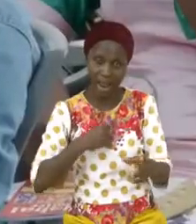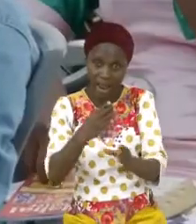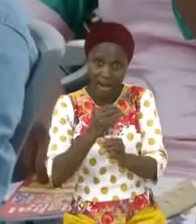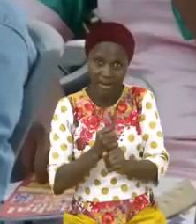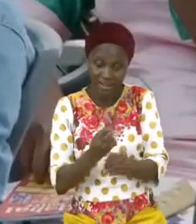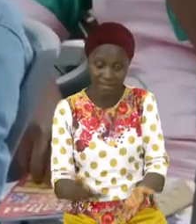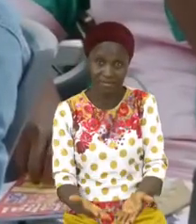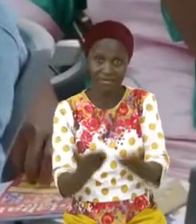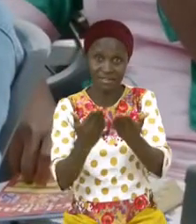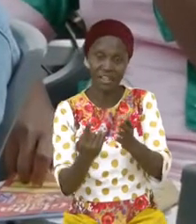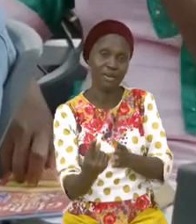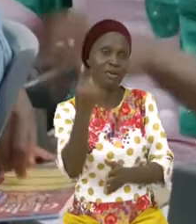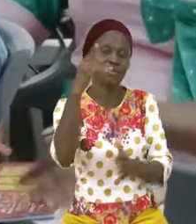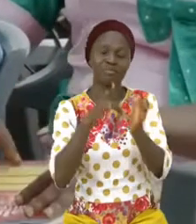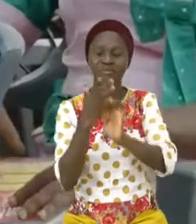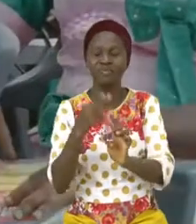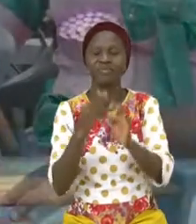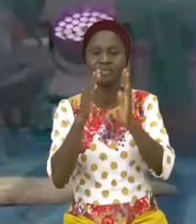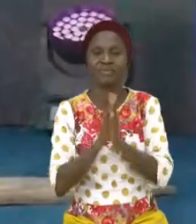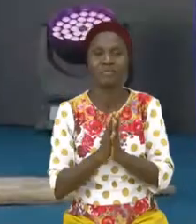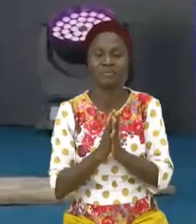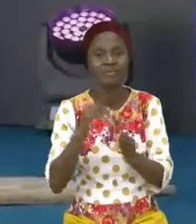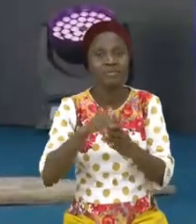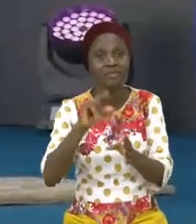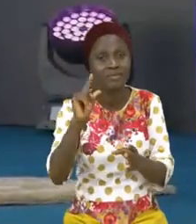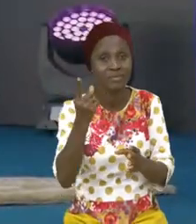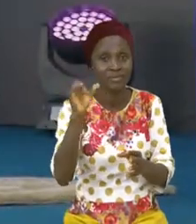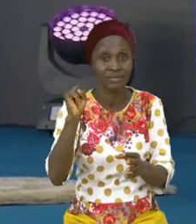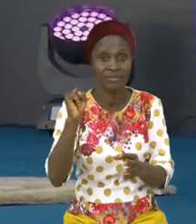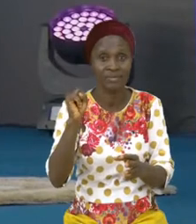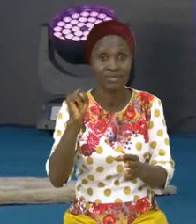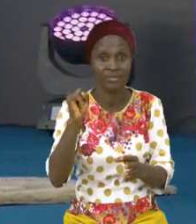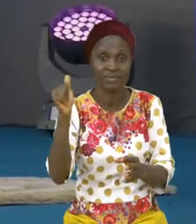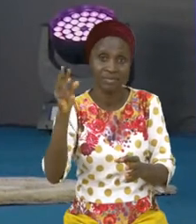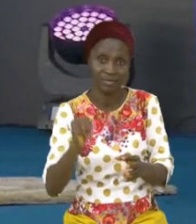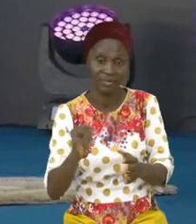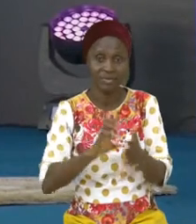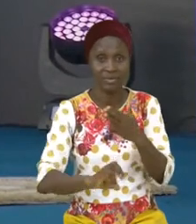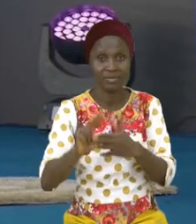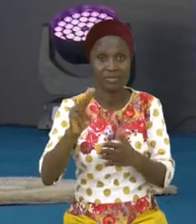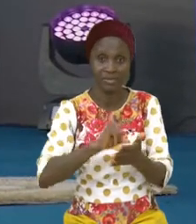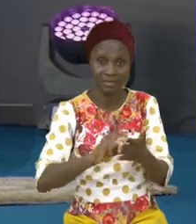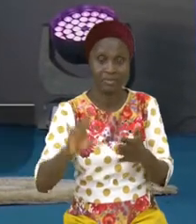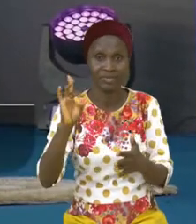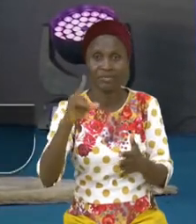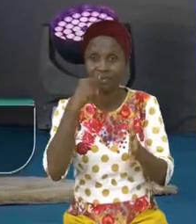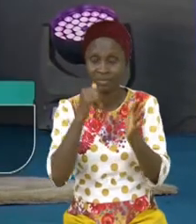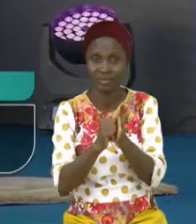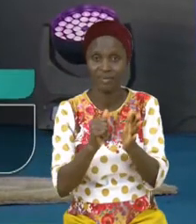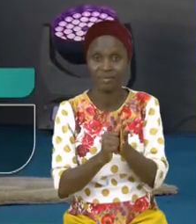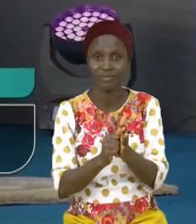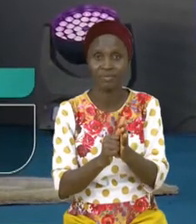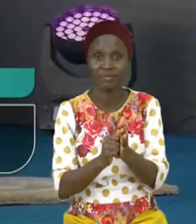look at for samuel chapter 2 and i'm reading from verse 8 it says he